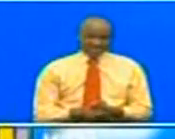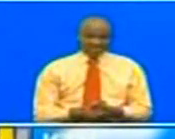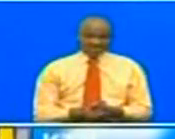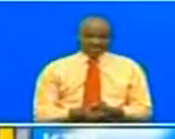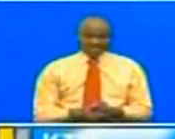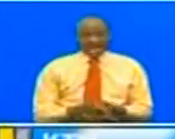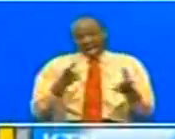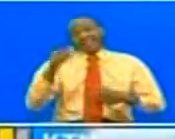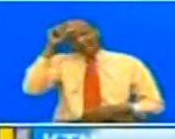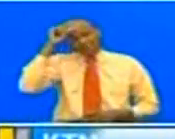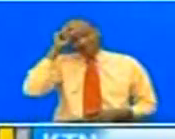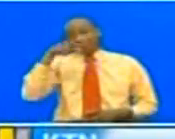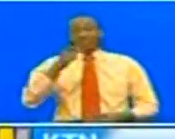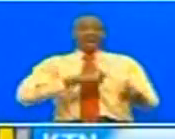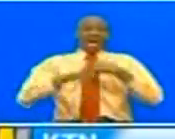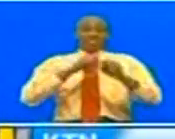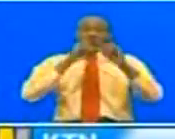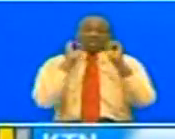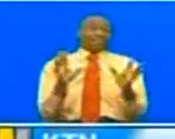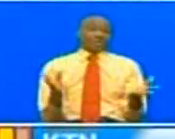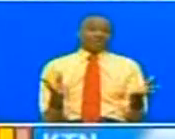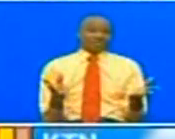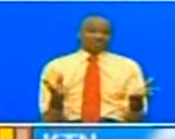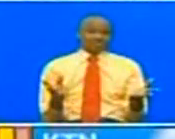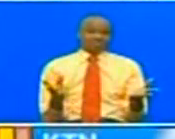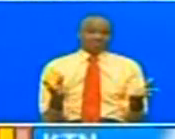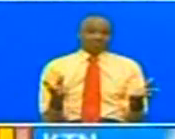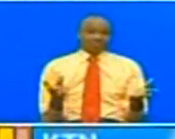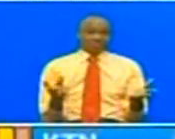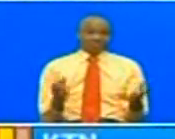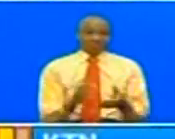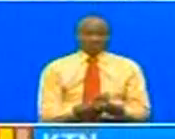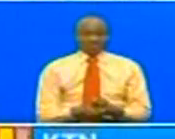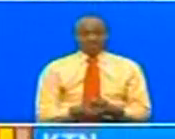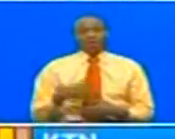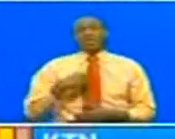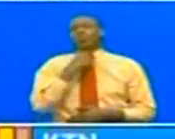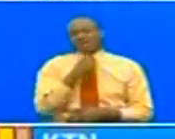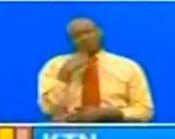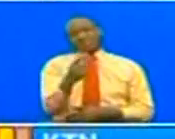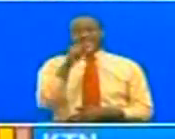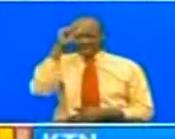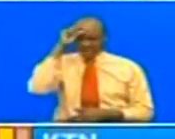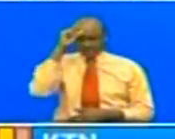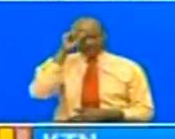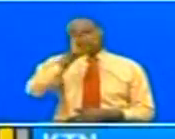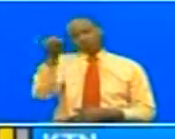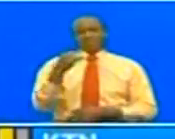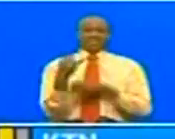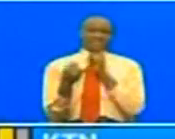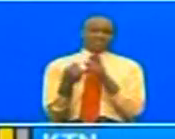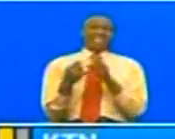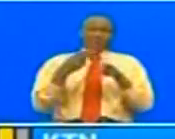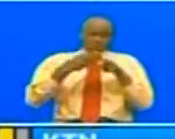yao na serikali haijafanya lolote ambalo lila kuhesabika. We want to tell the government of Jubilee that